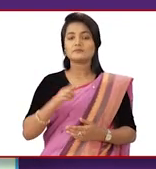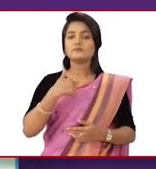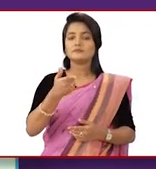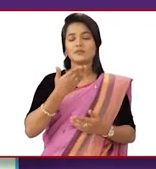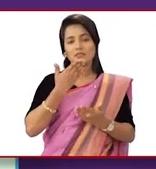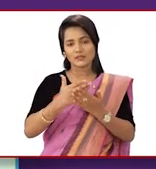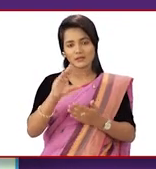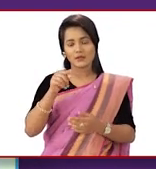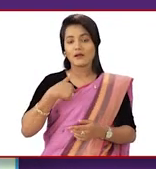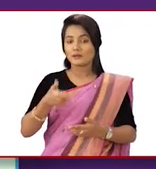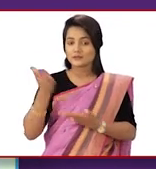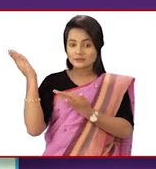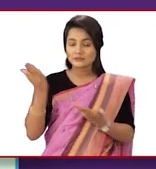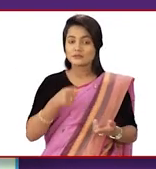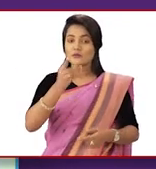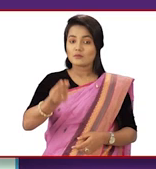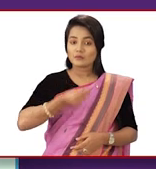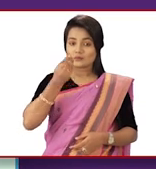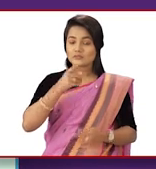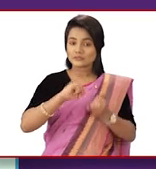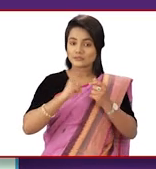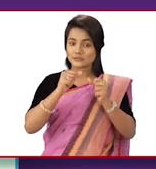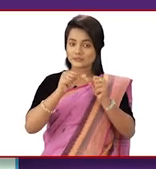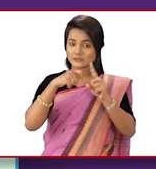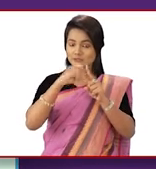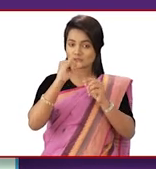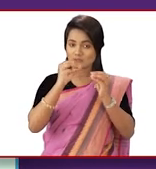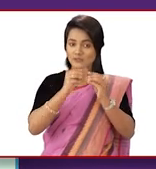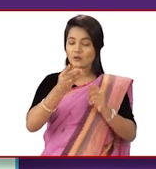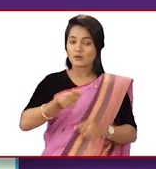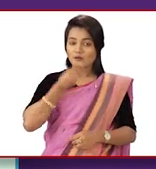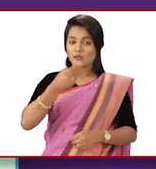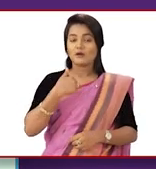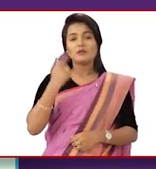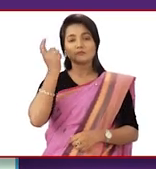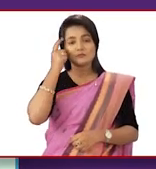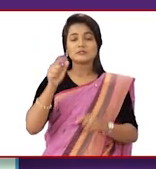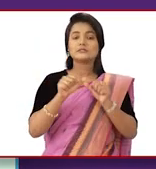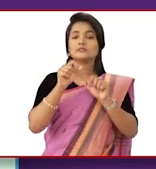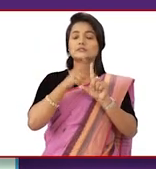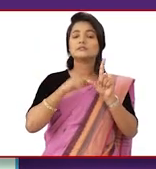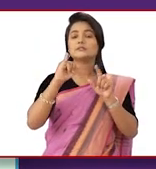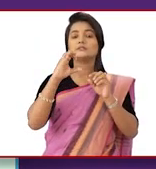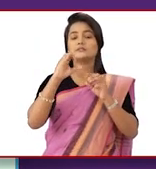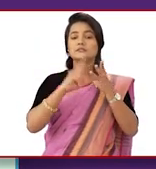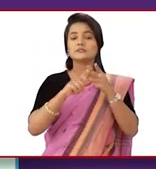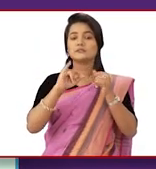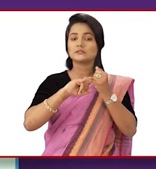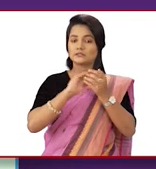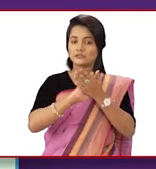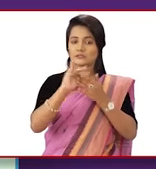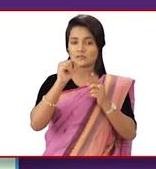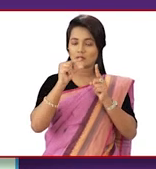here. As you said, Sakib, you know, there's a global perspective and I think allyship differs from region to